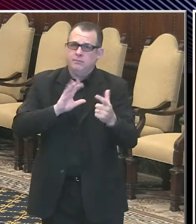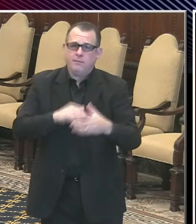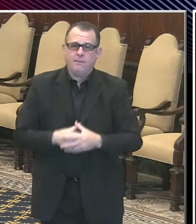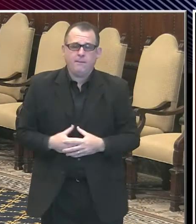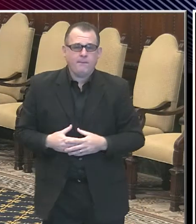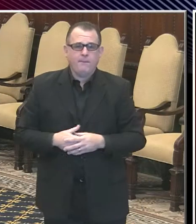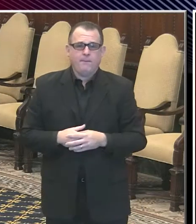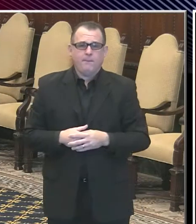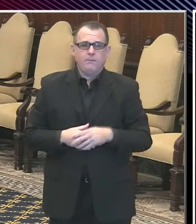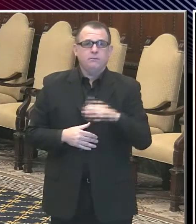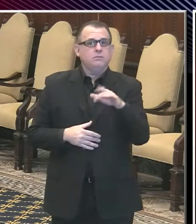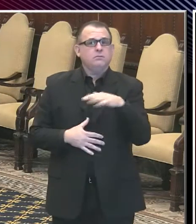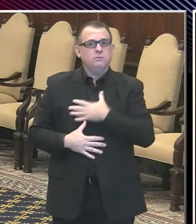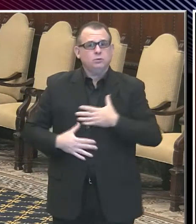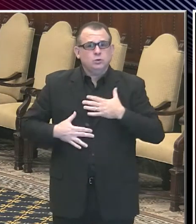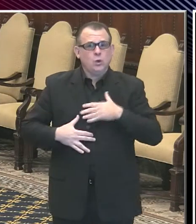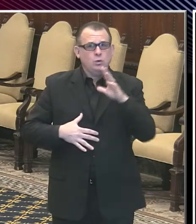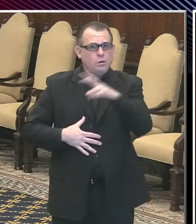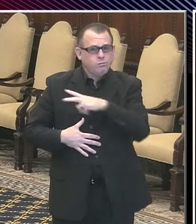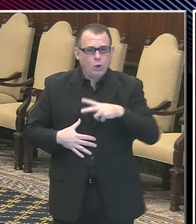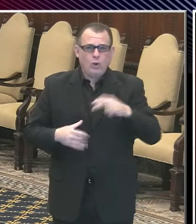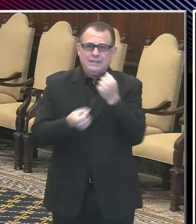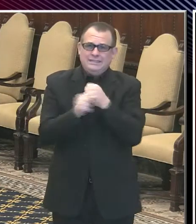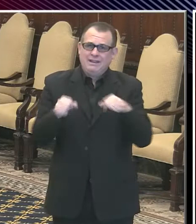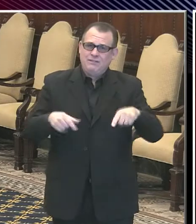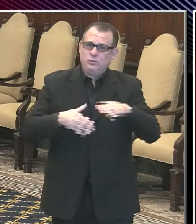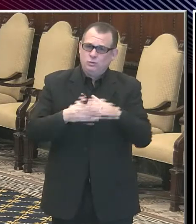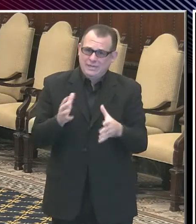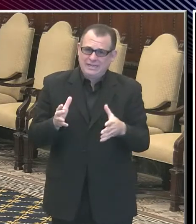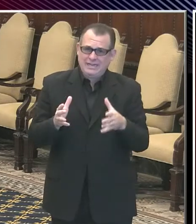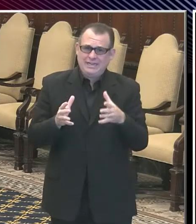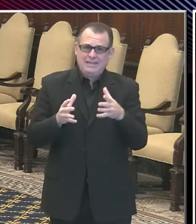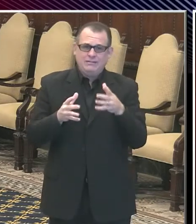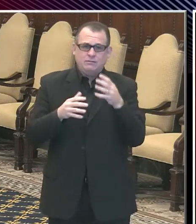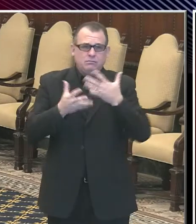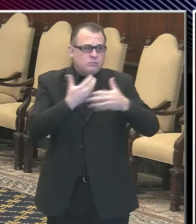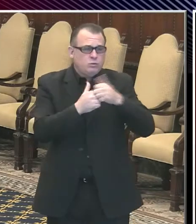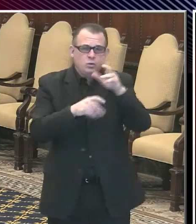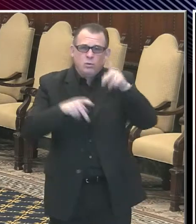parks safely this weekend and visit on your own with members of your household.